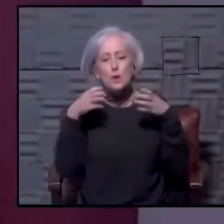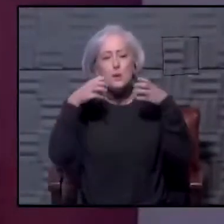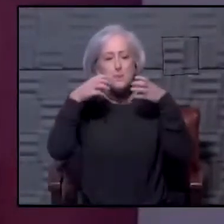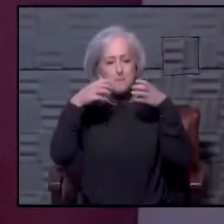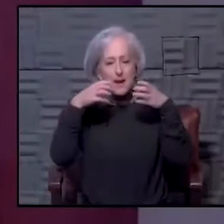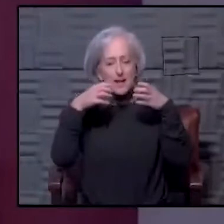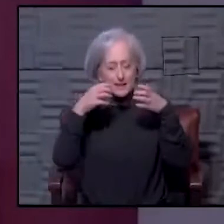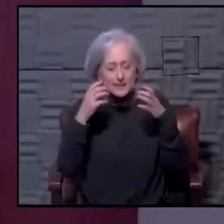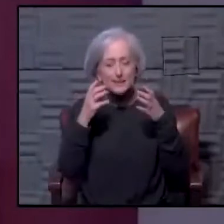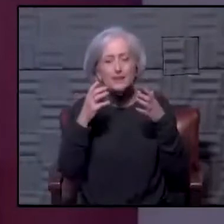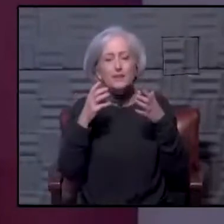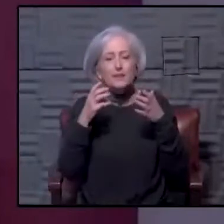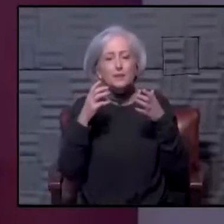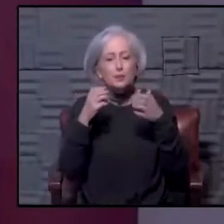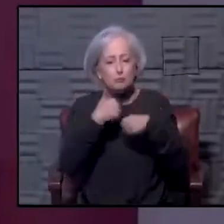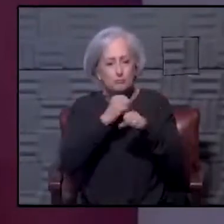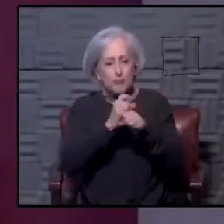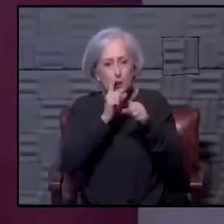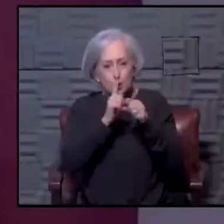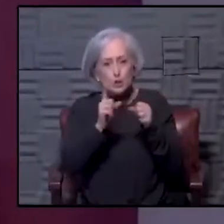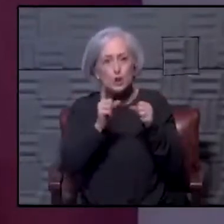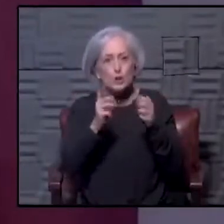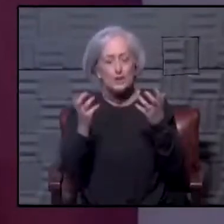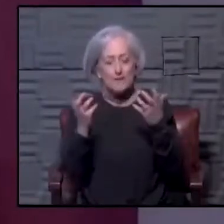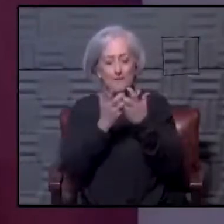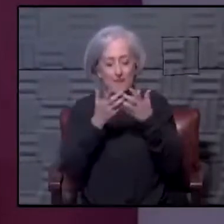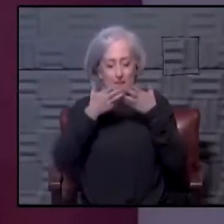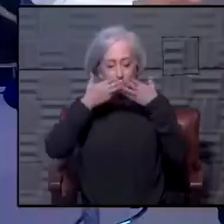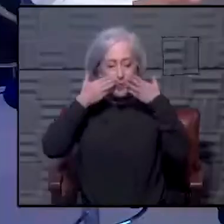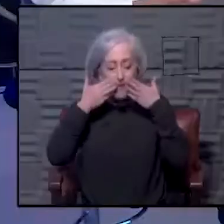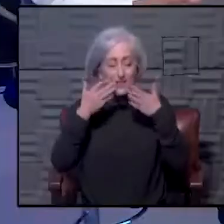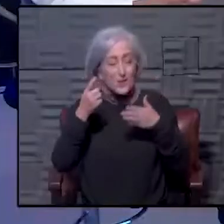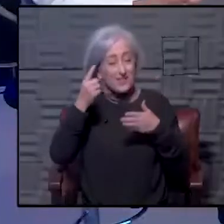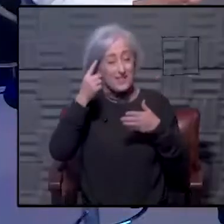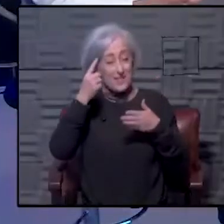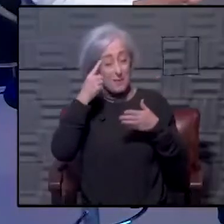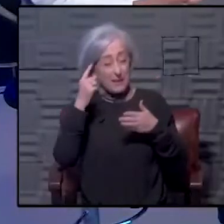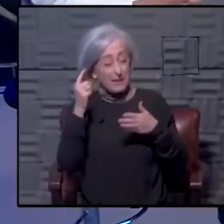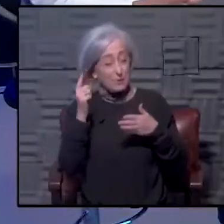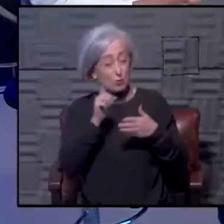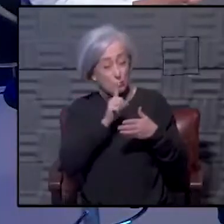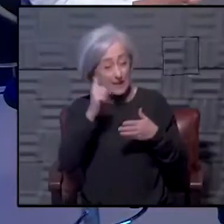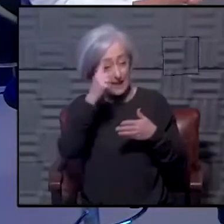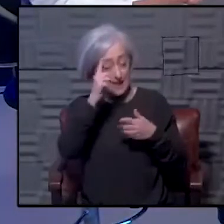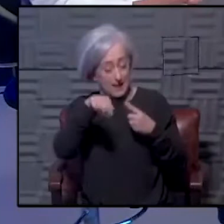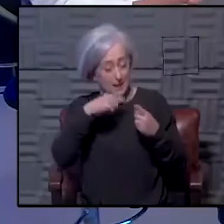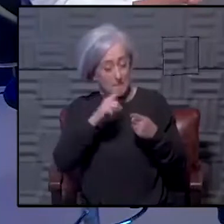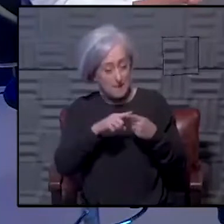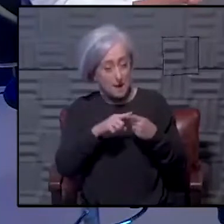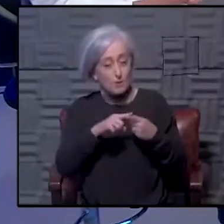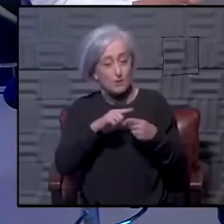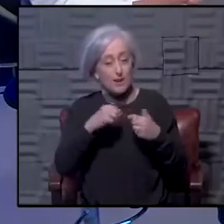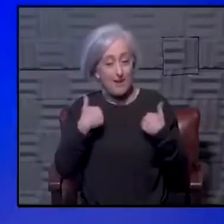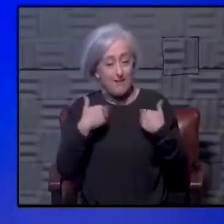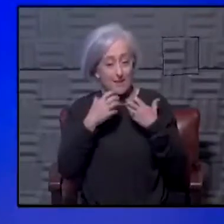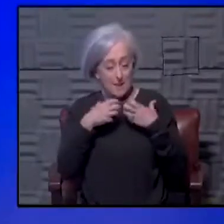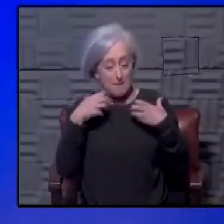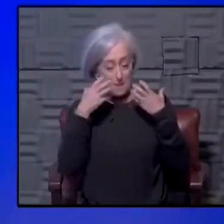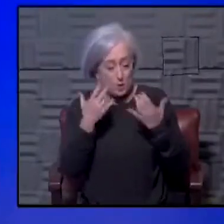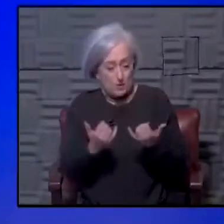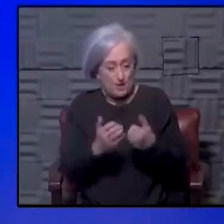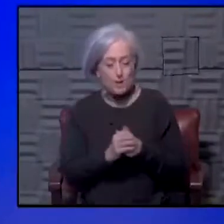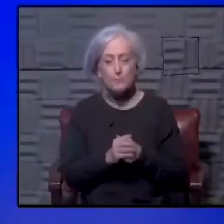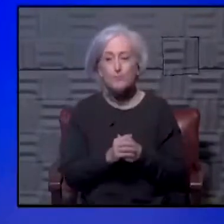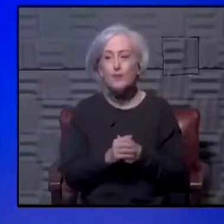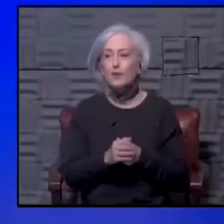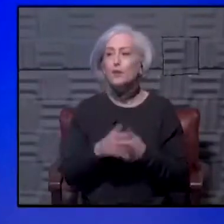little bit tighter, but I think it's a serious consideration. Yeah, I mean, even walking in here today in our own health care system, I did